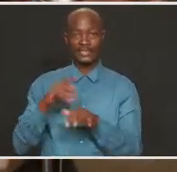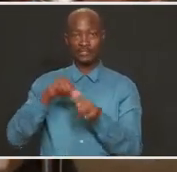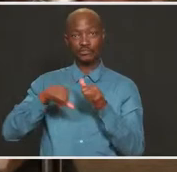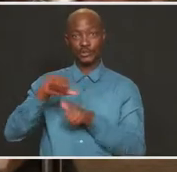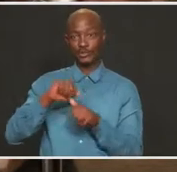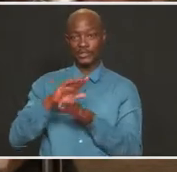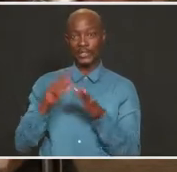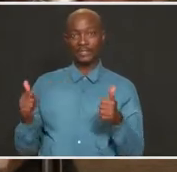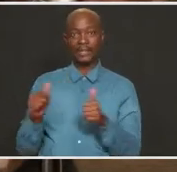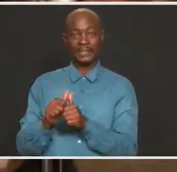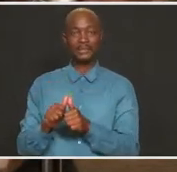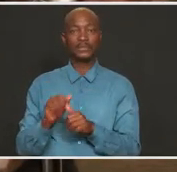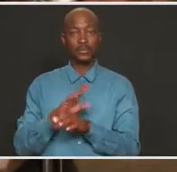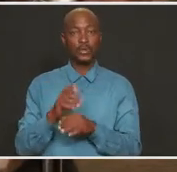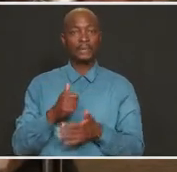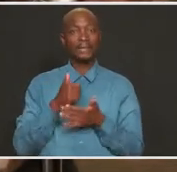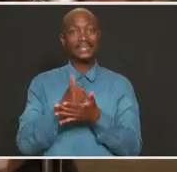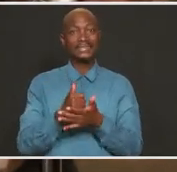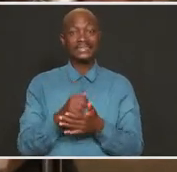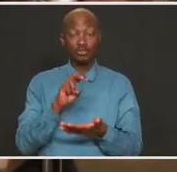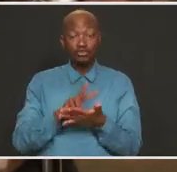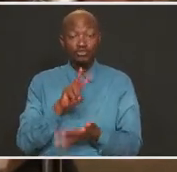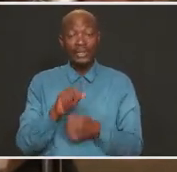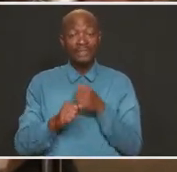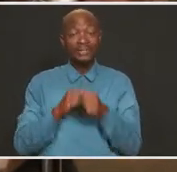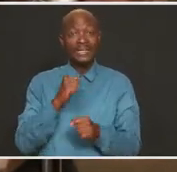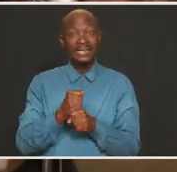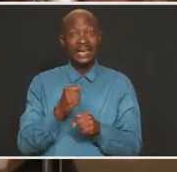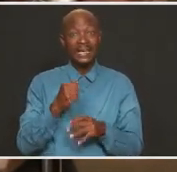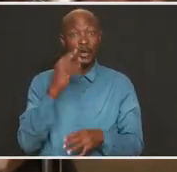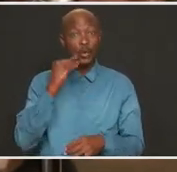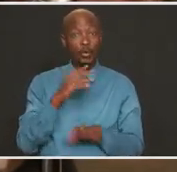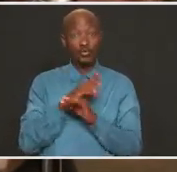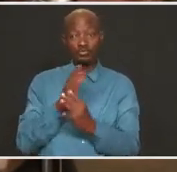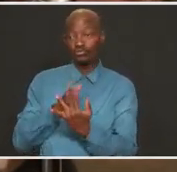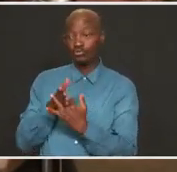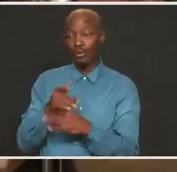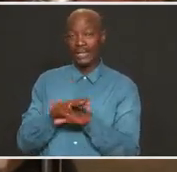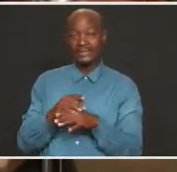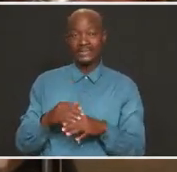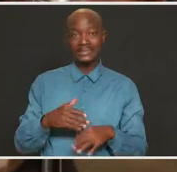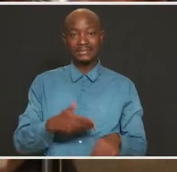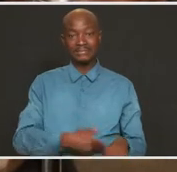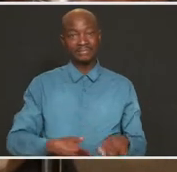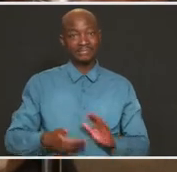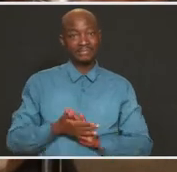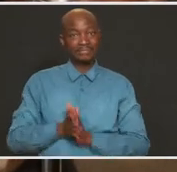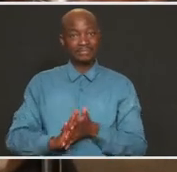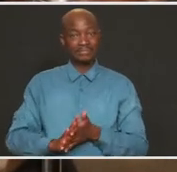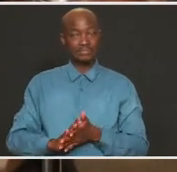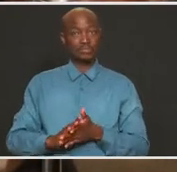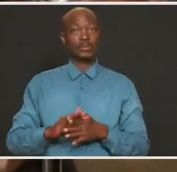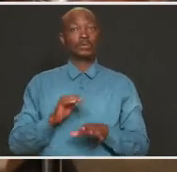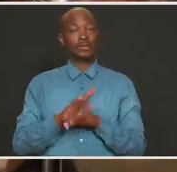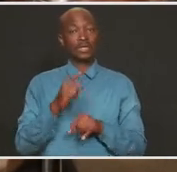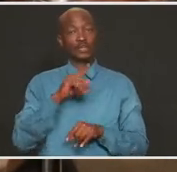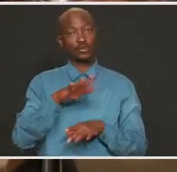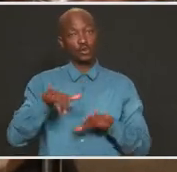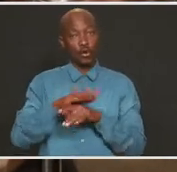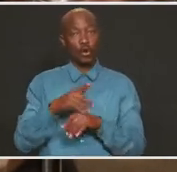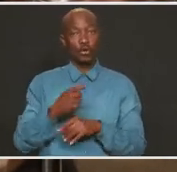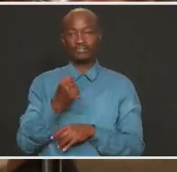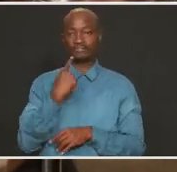Partners will be assisting 12 year old Learners to access abortions and all forms of contraception